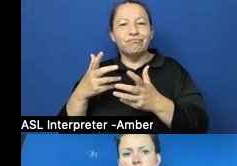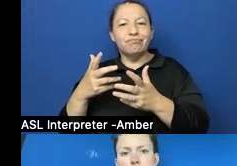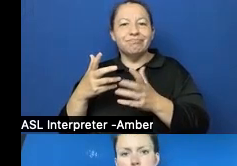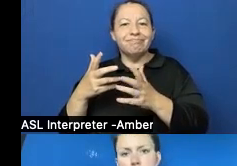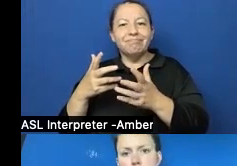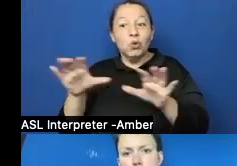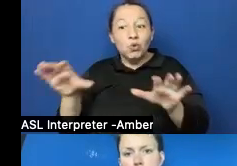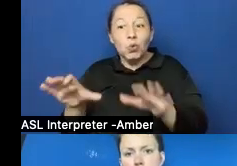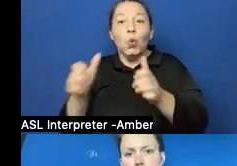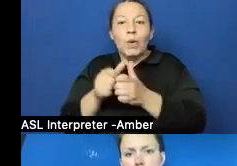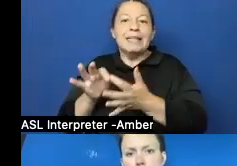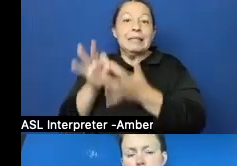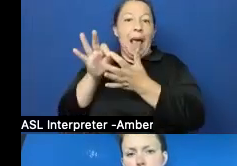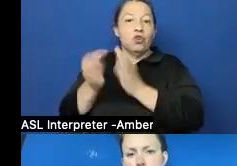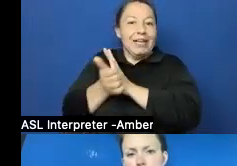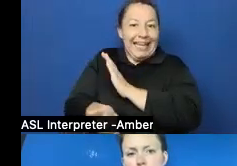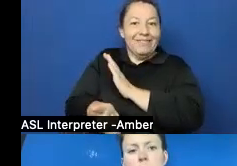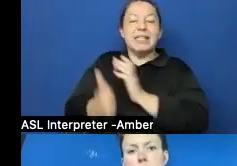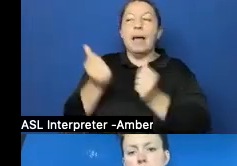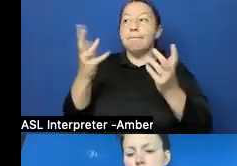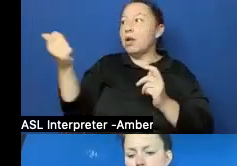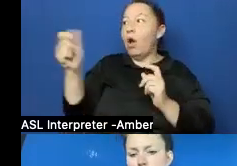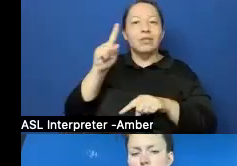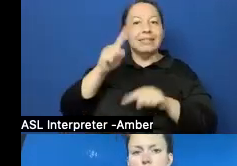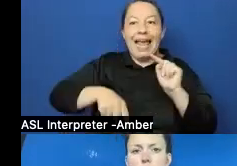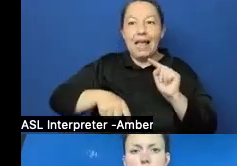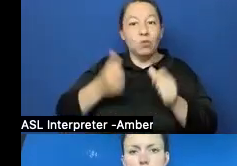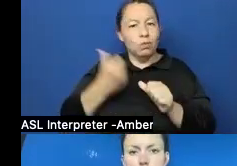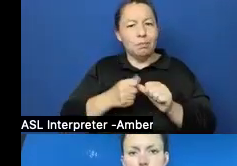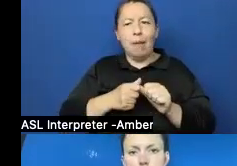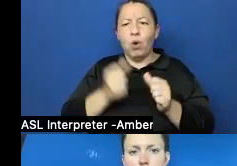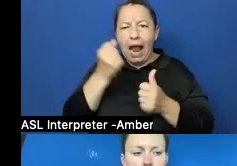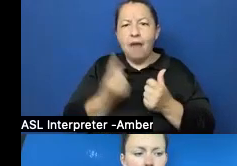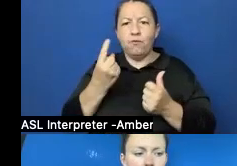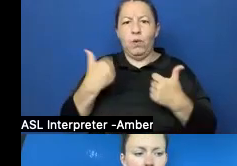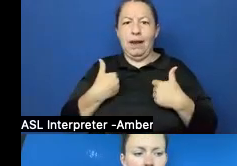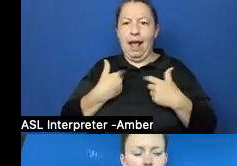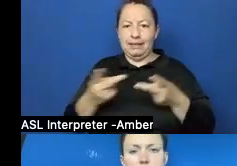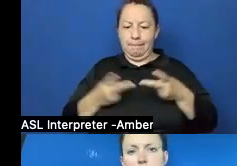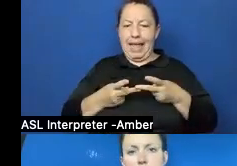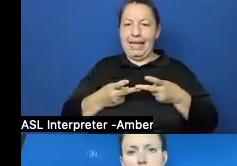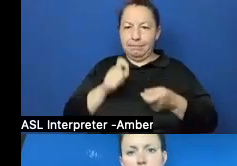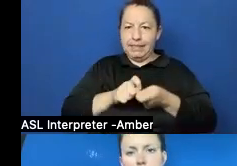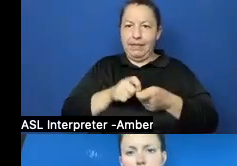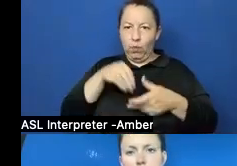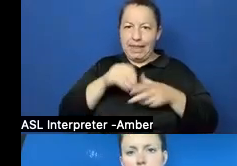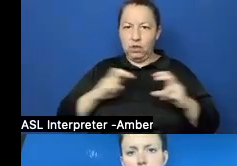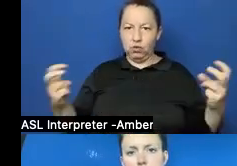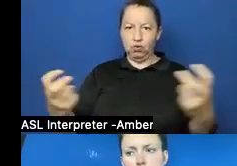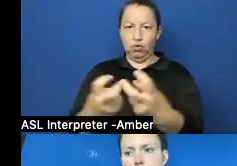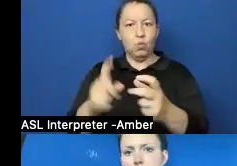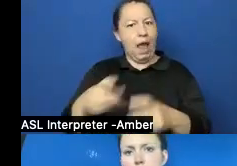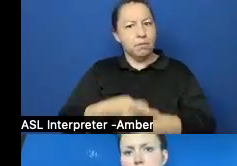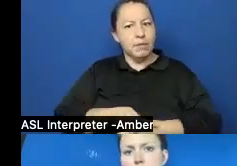So everybody remembering this, everybody has a place in the circle. And we have to be careful because of everything we've been